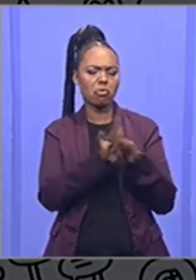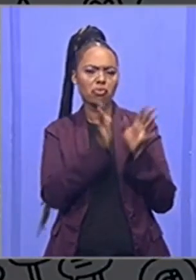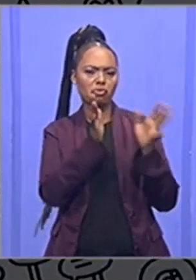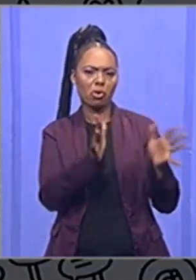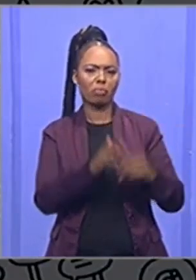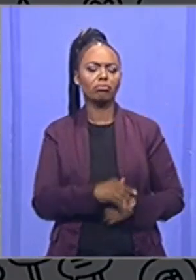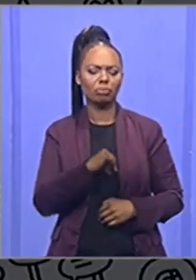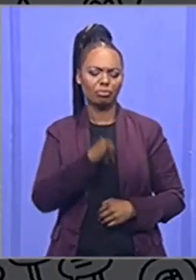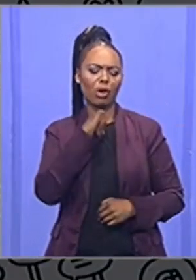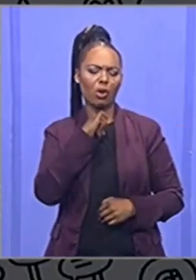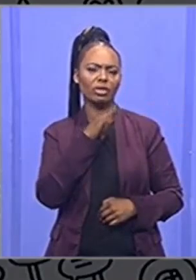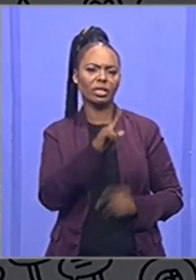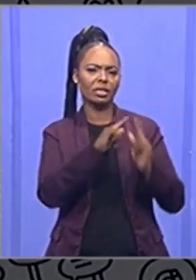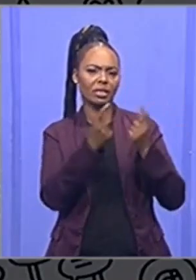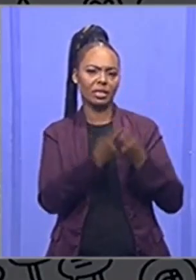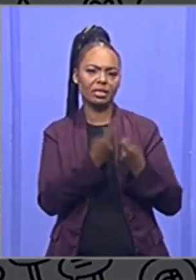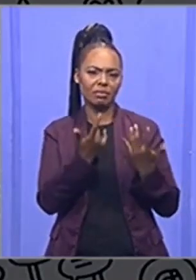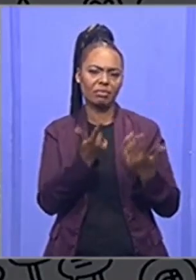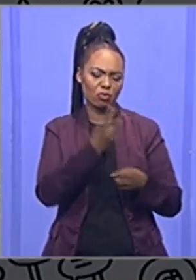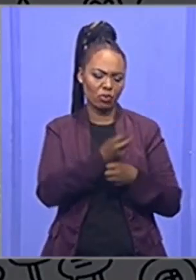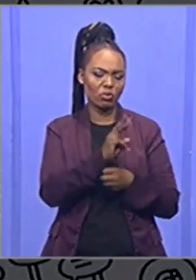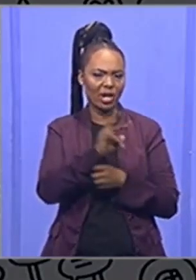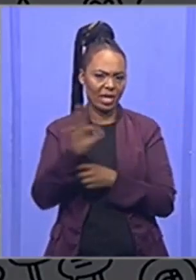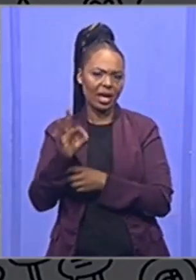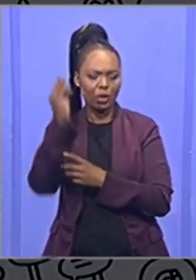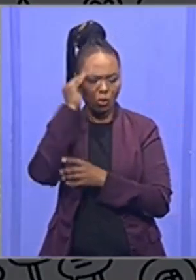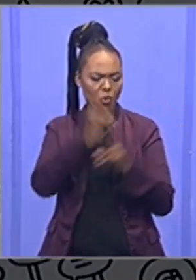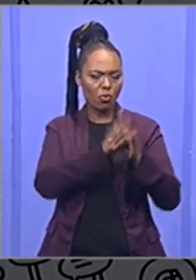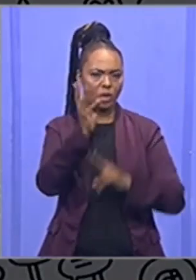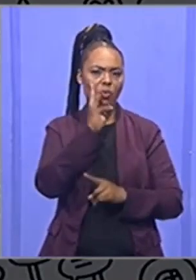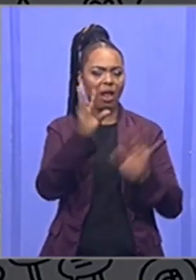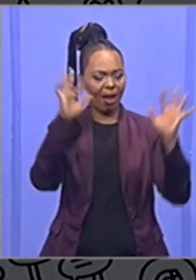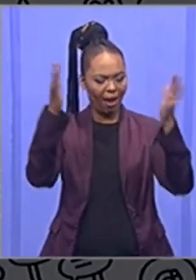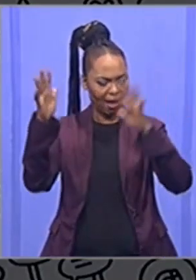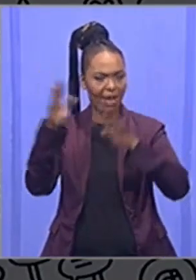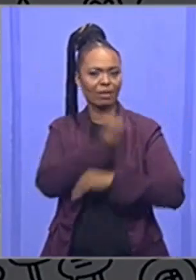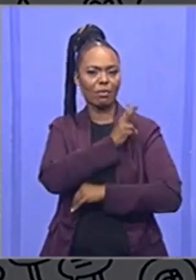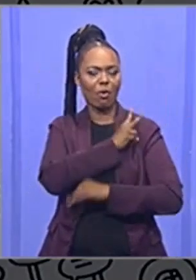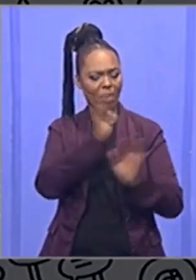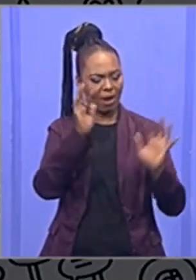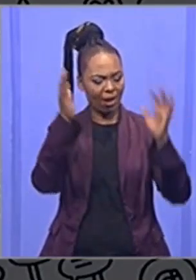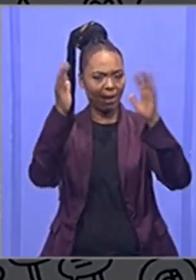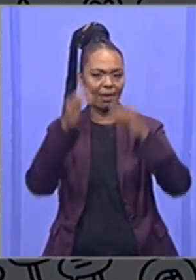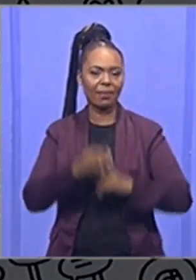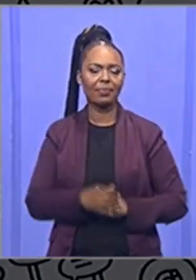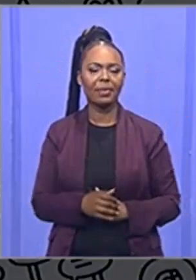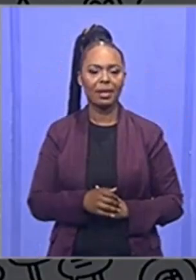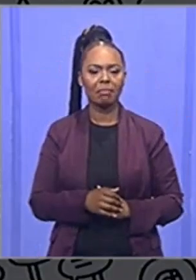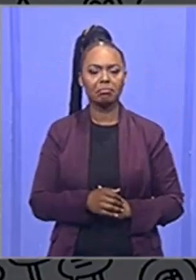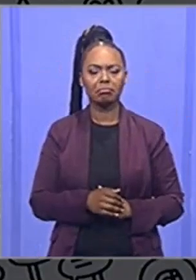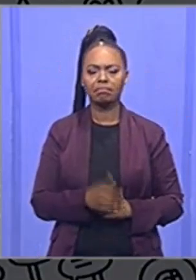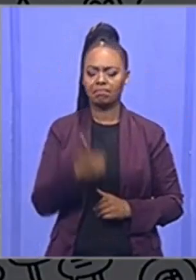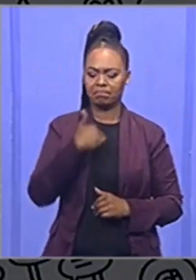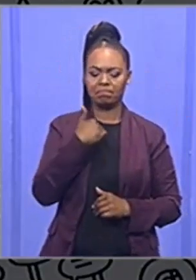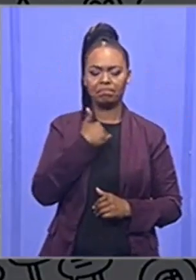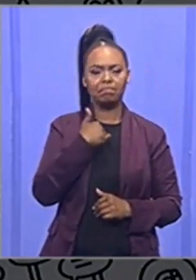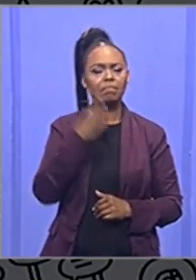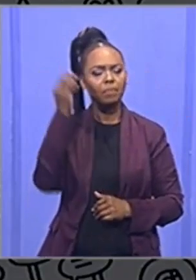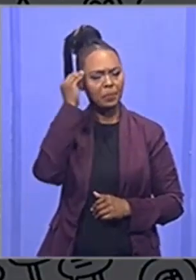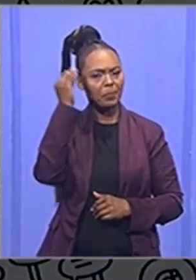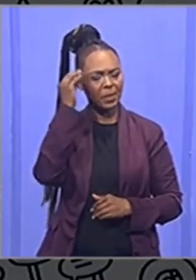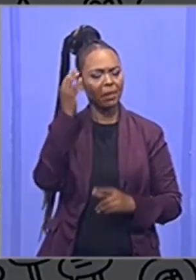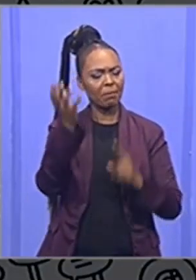haholo selemong sena sa 2023 hape. Halala di Springboks, halala. Ga ke na pelelo ya gore re ka